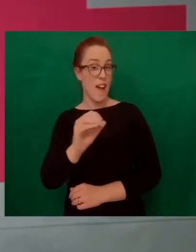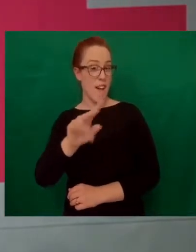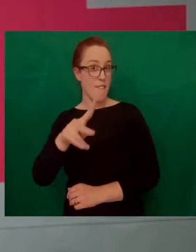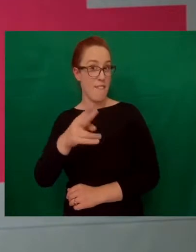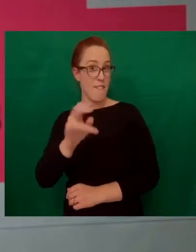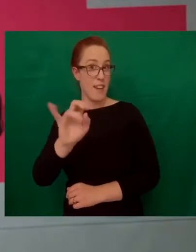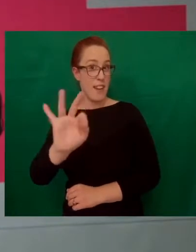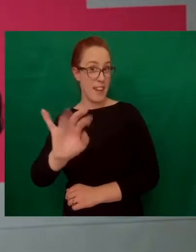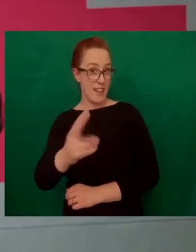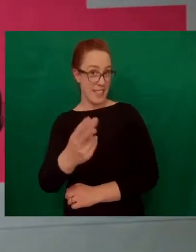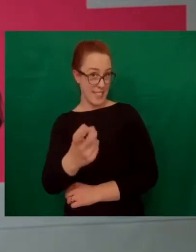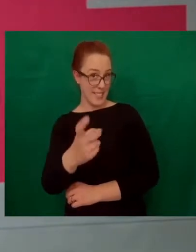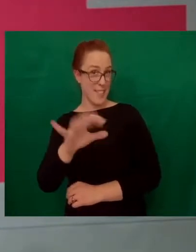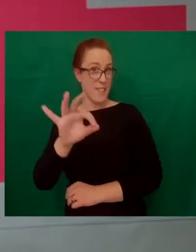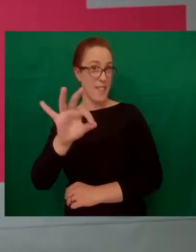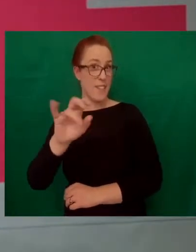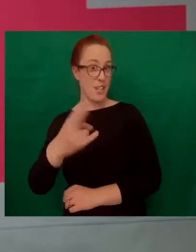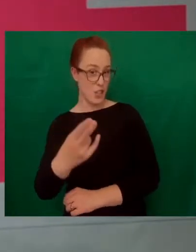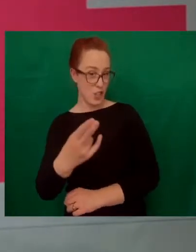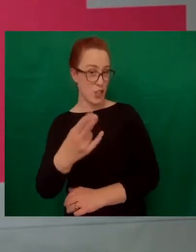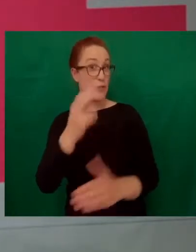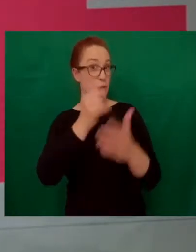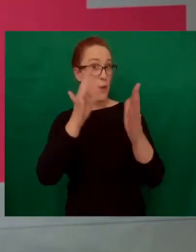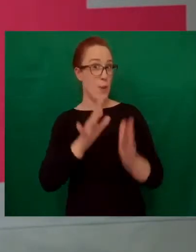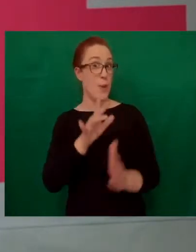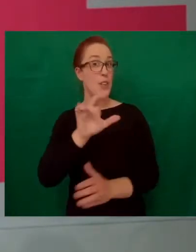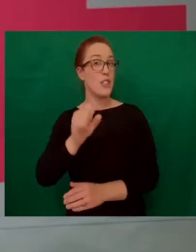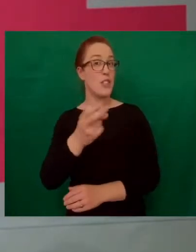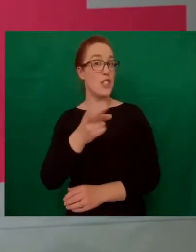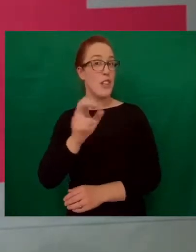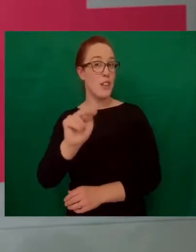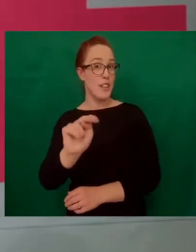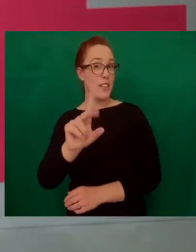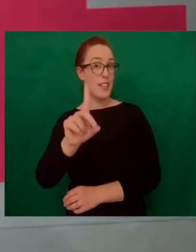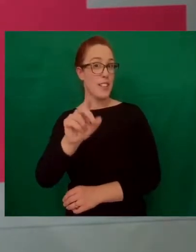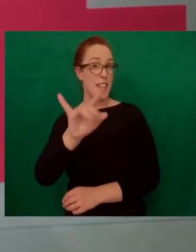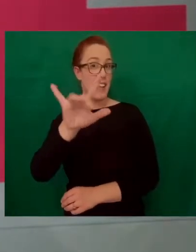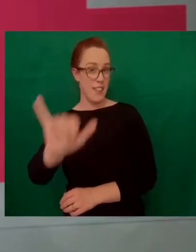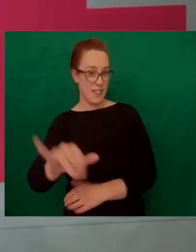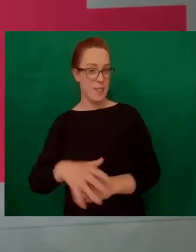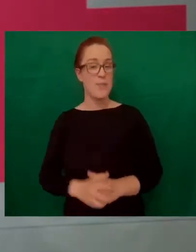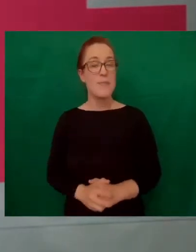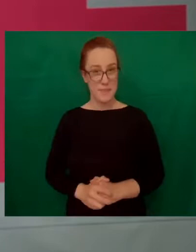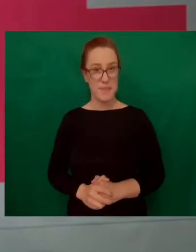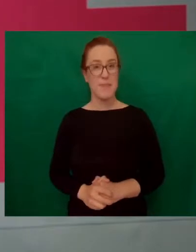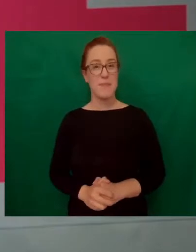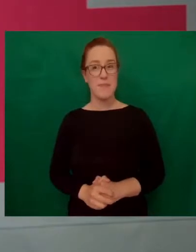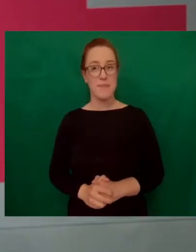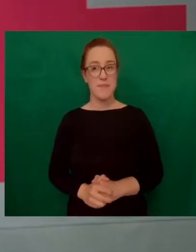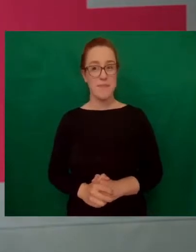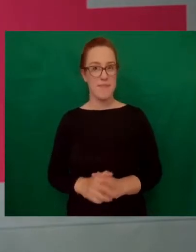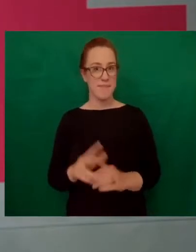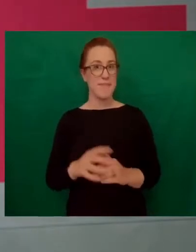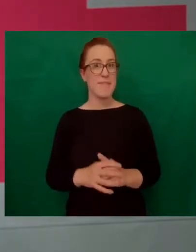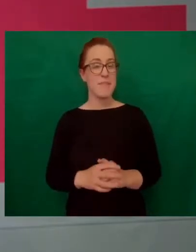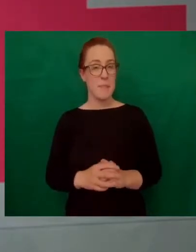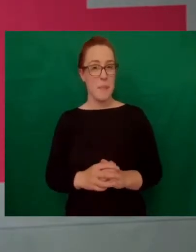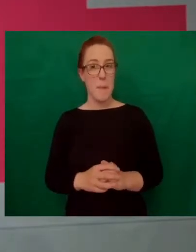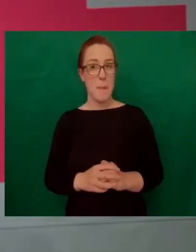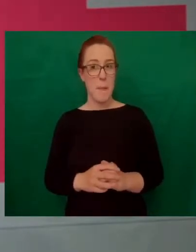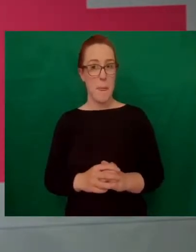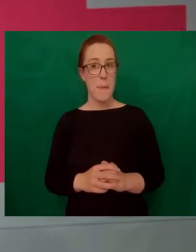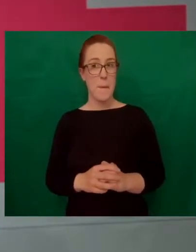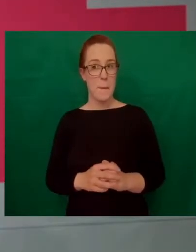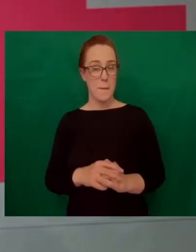Finch, illustrated by Sharon Davey. All right, I'm just gonna jump to the